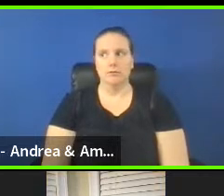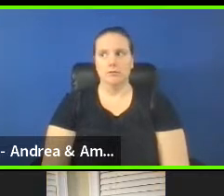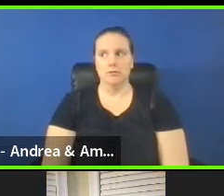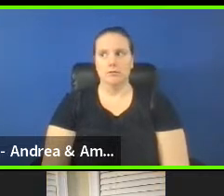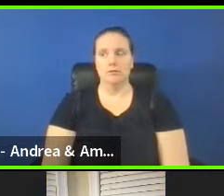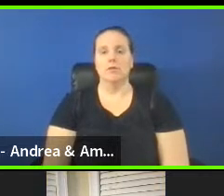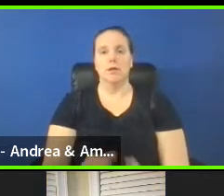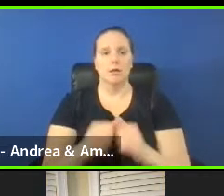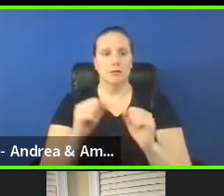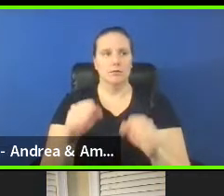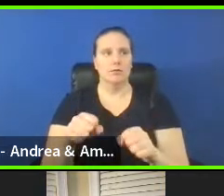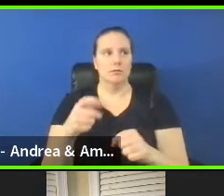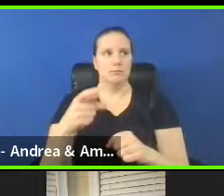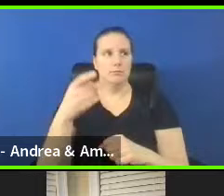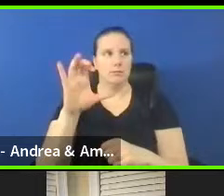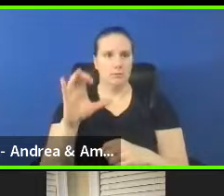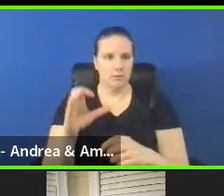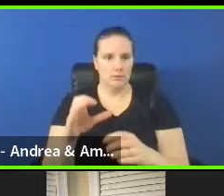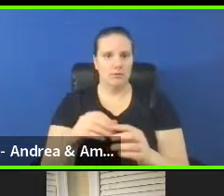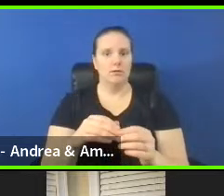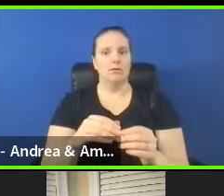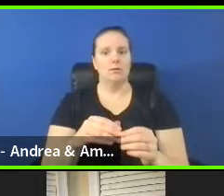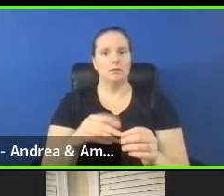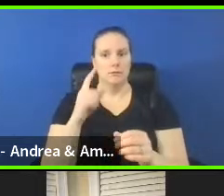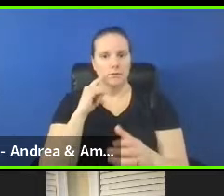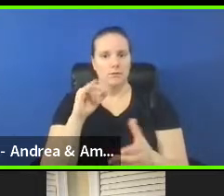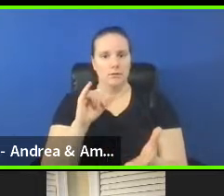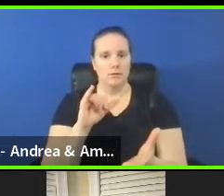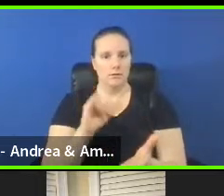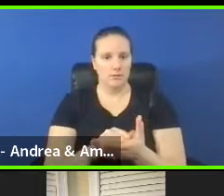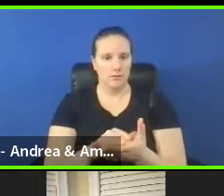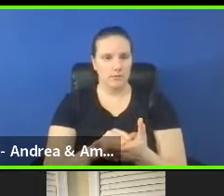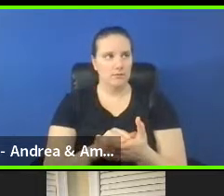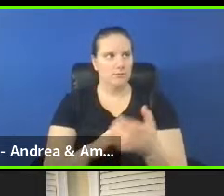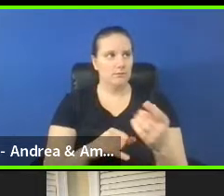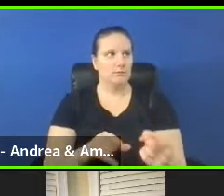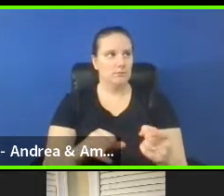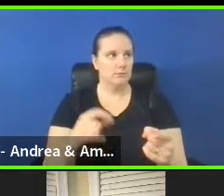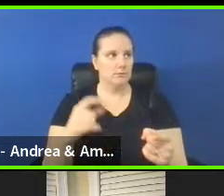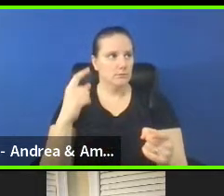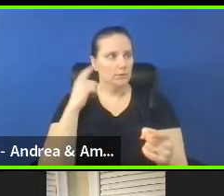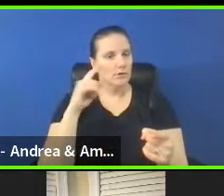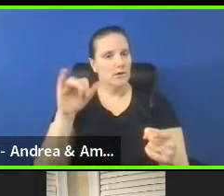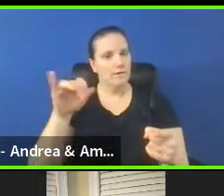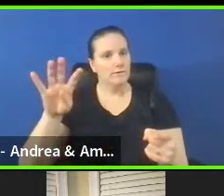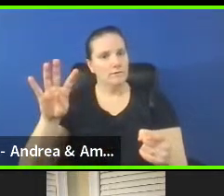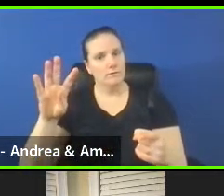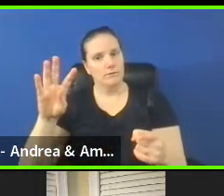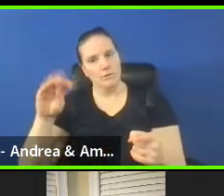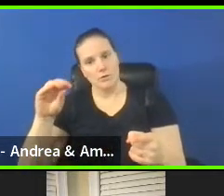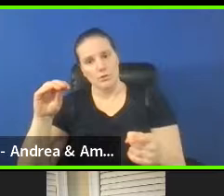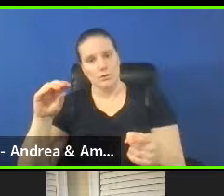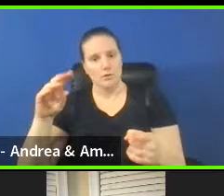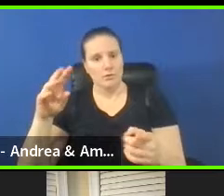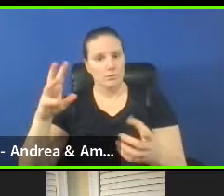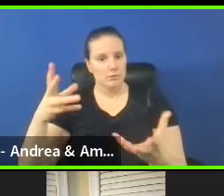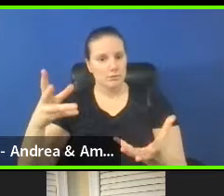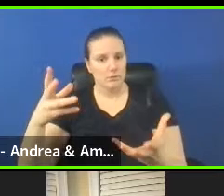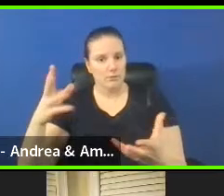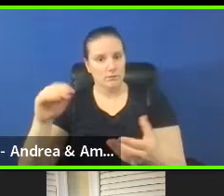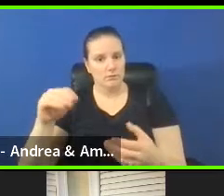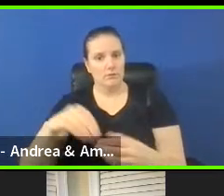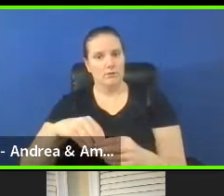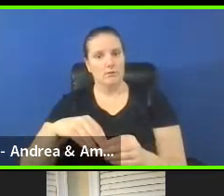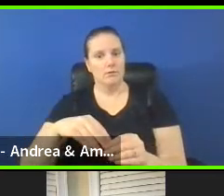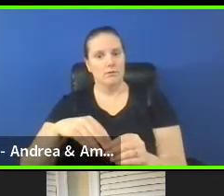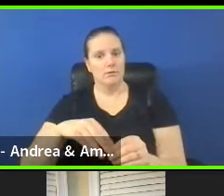the public, should they wish to attend? Am I right that it's 40 seats? Yeah, so